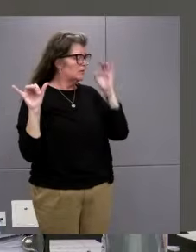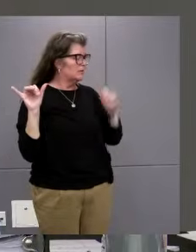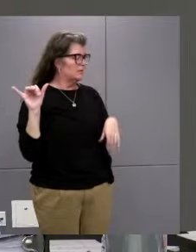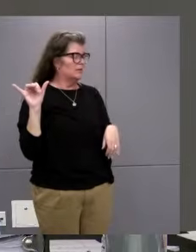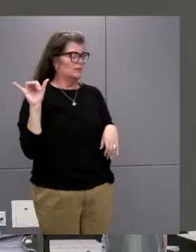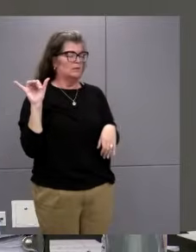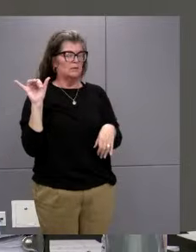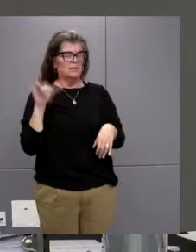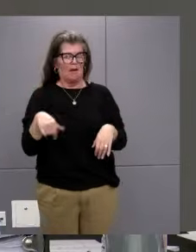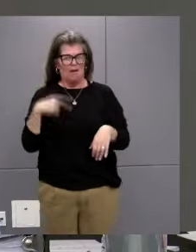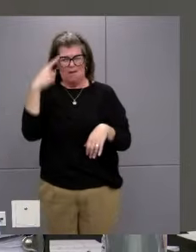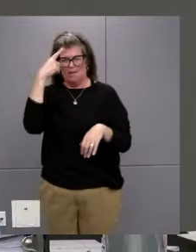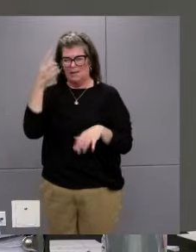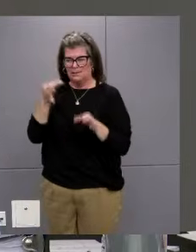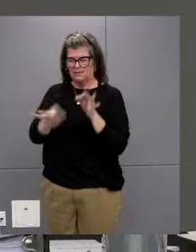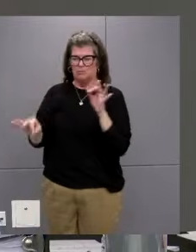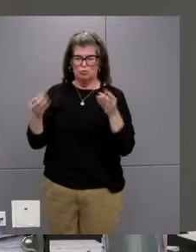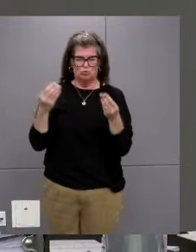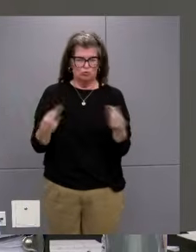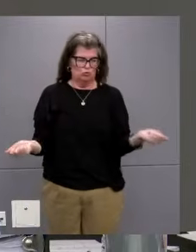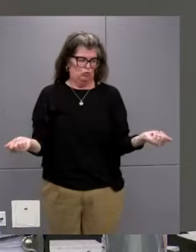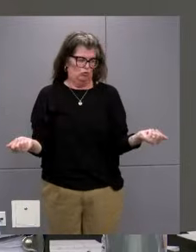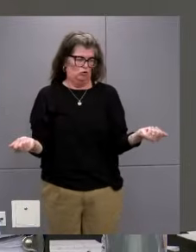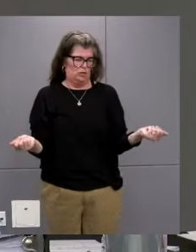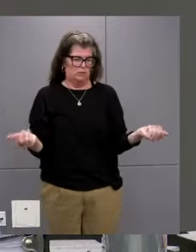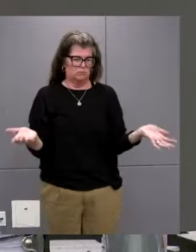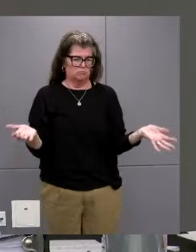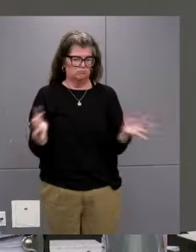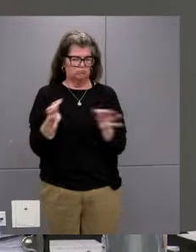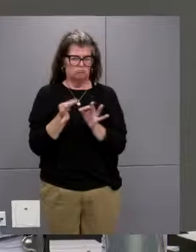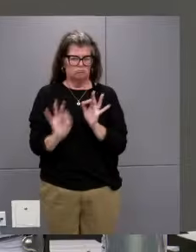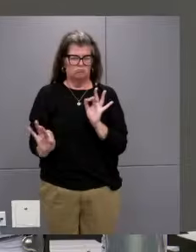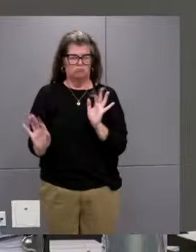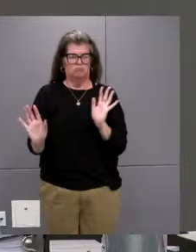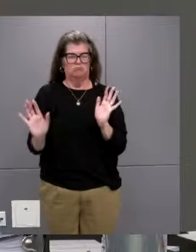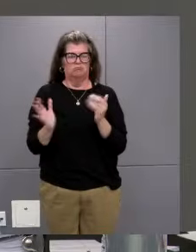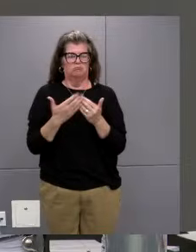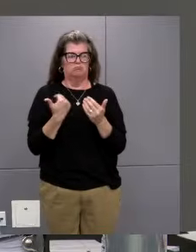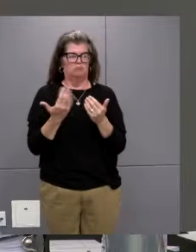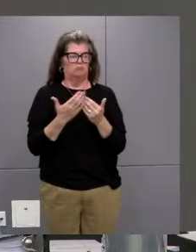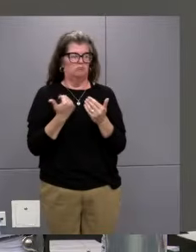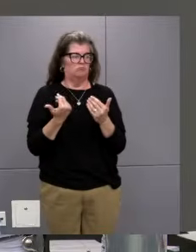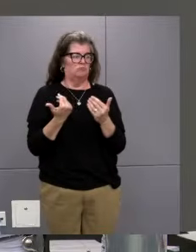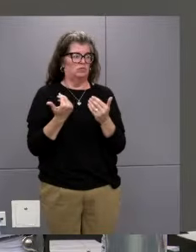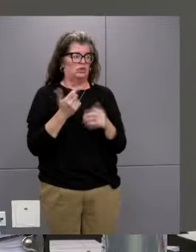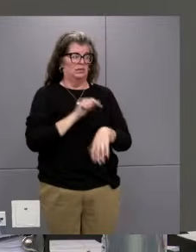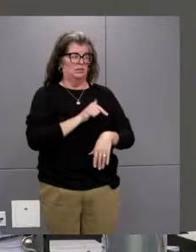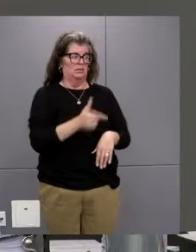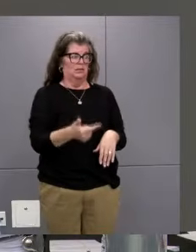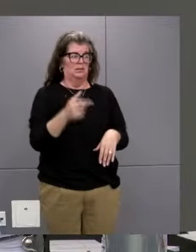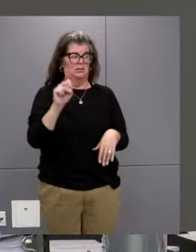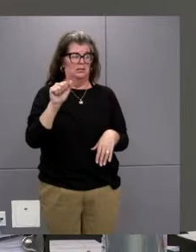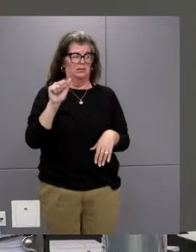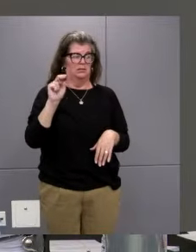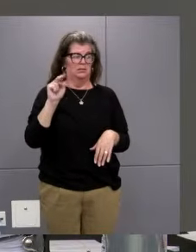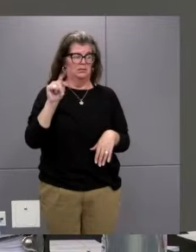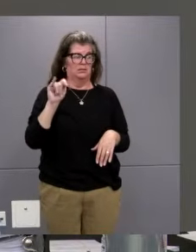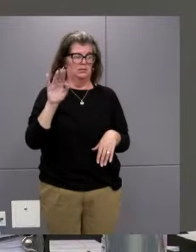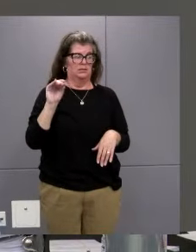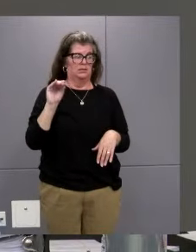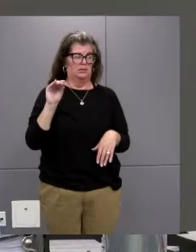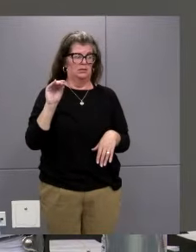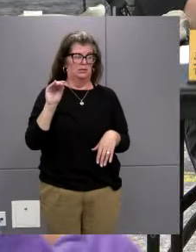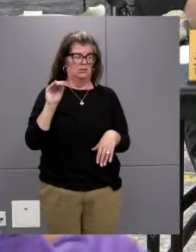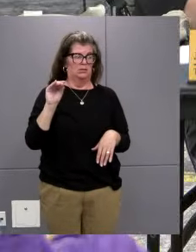we can fix this very simply without. Can I say, can I Go amend? right ahead. Can I amend mine to